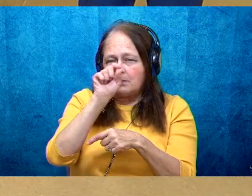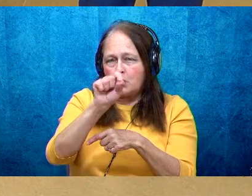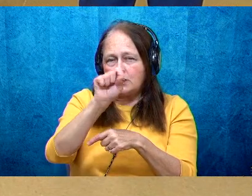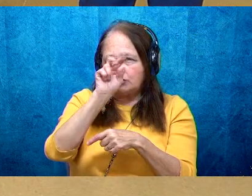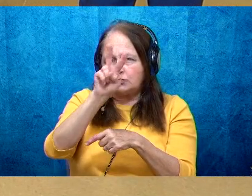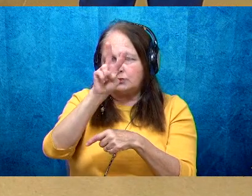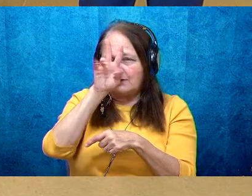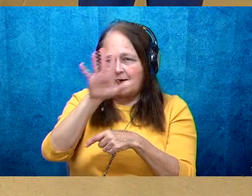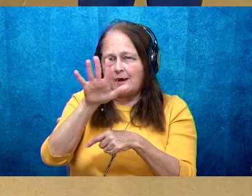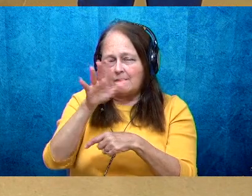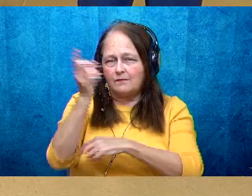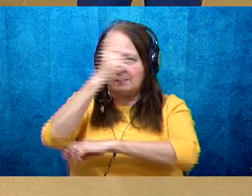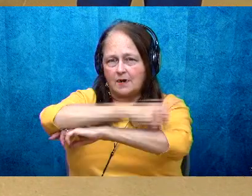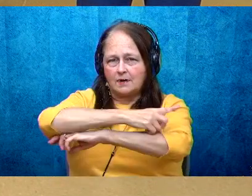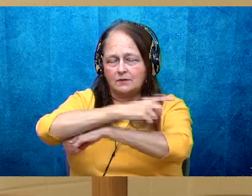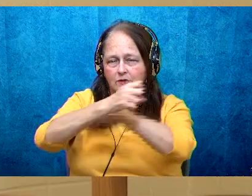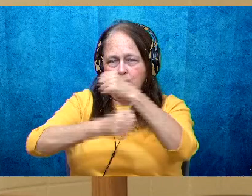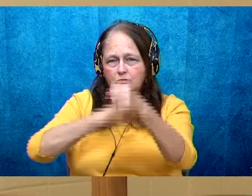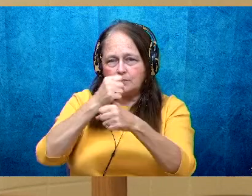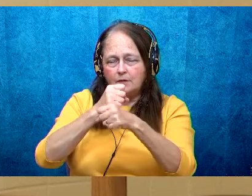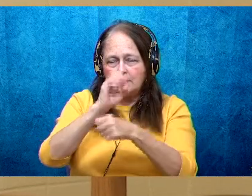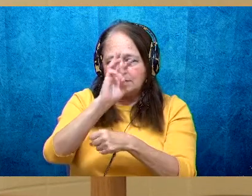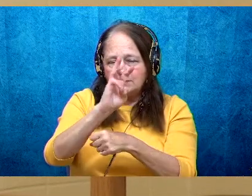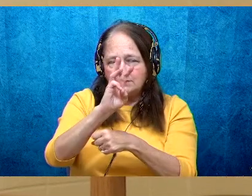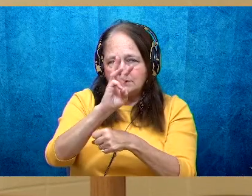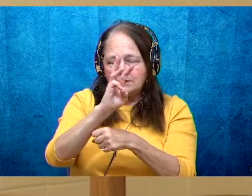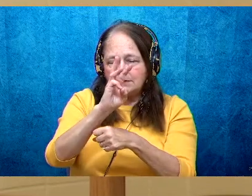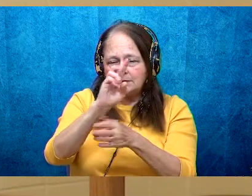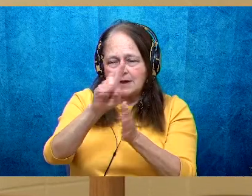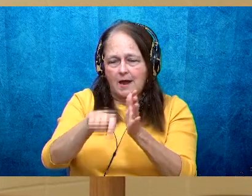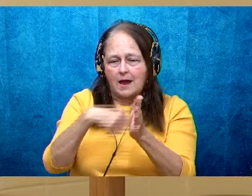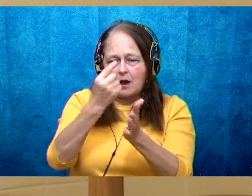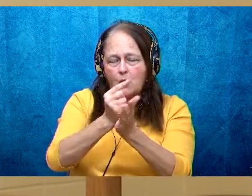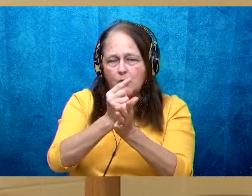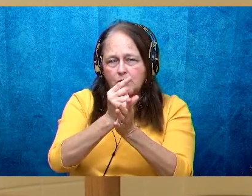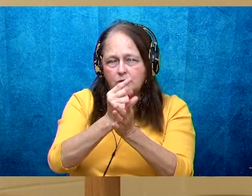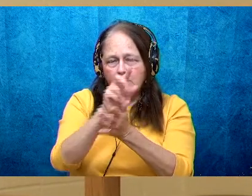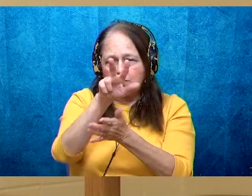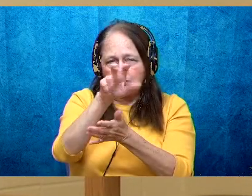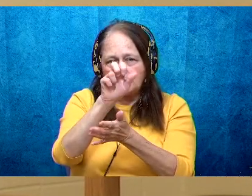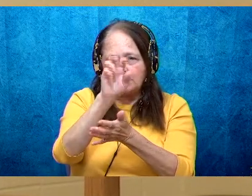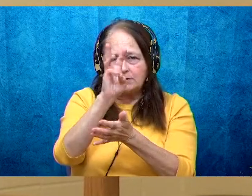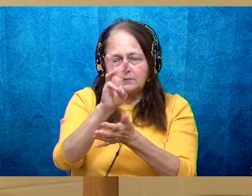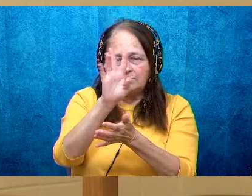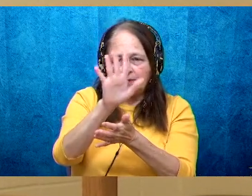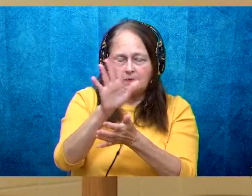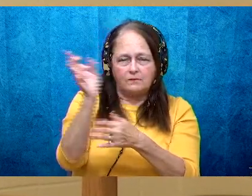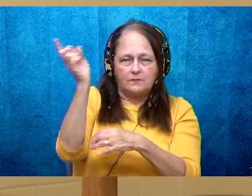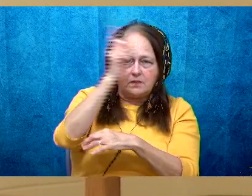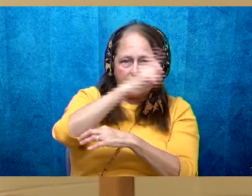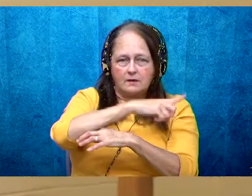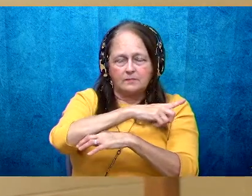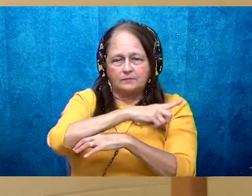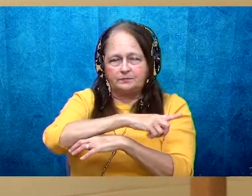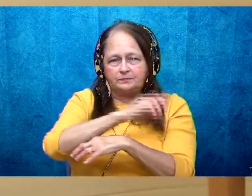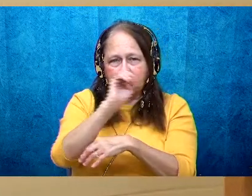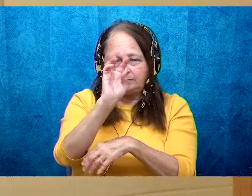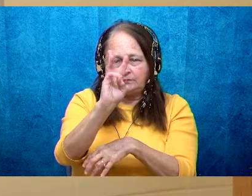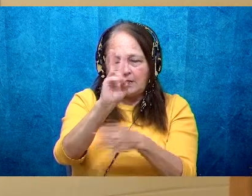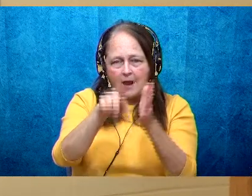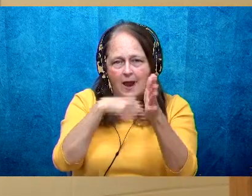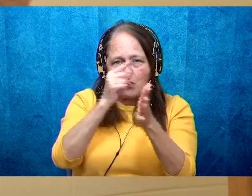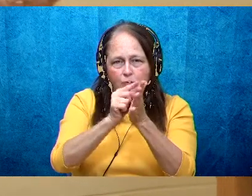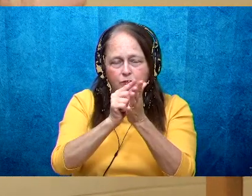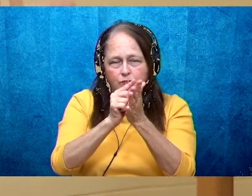365.25 days in a year. There's actually 6 extra hours. It takes 365 days and 6